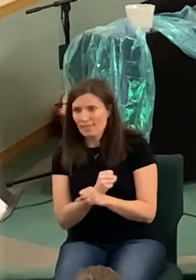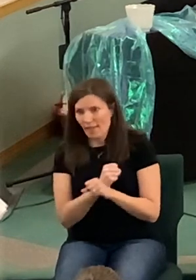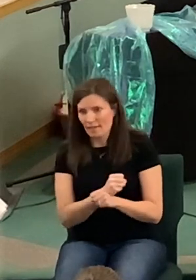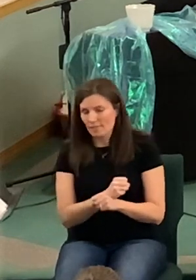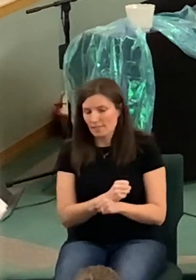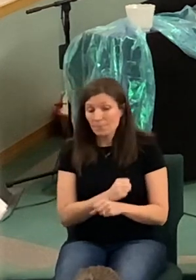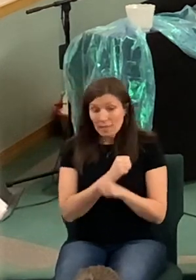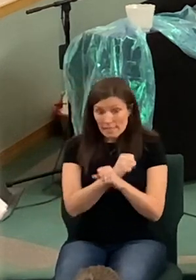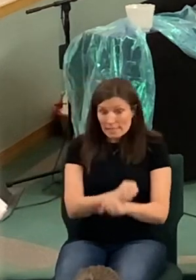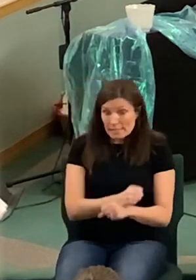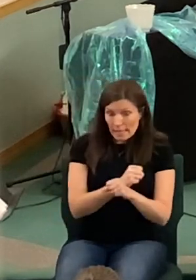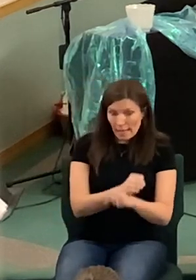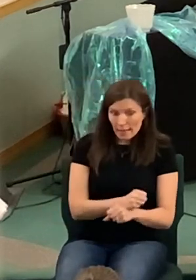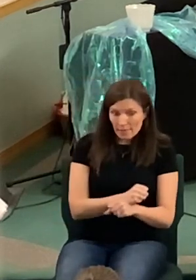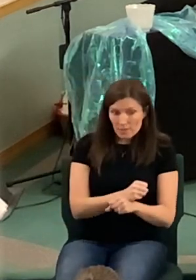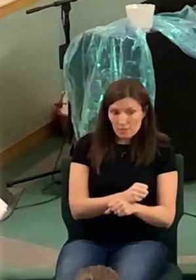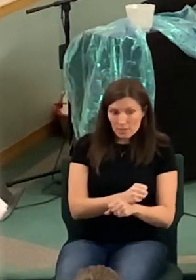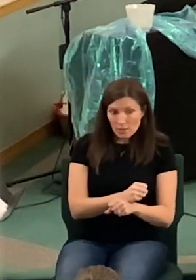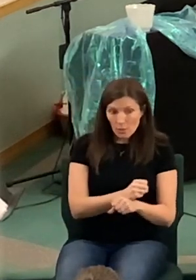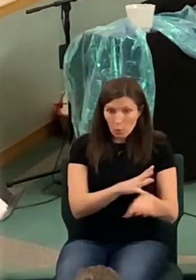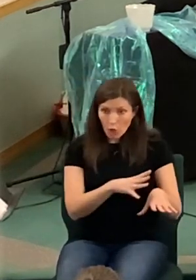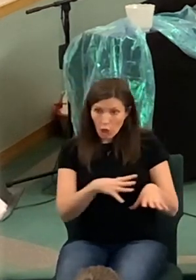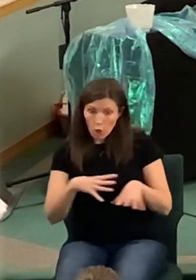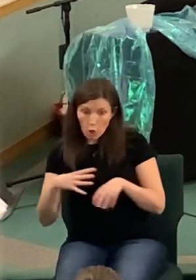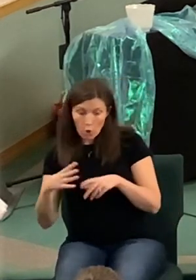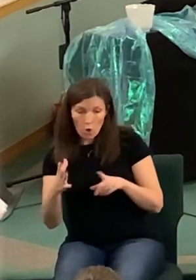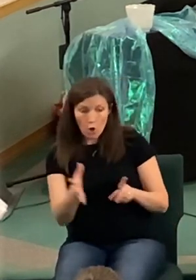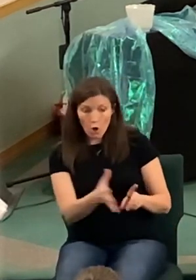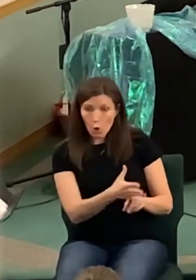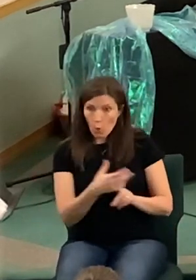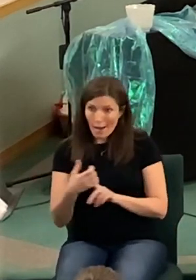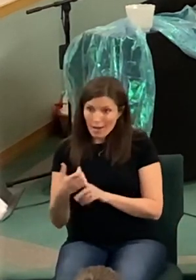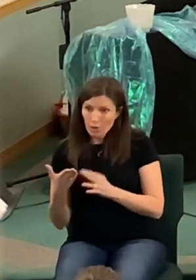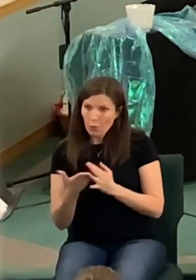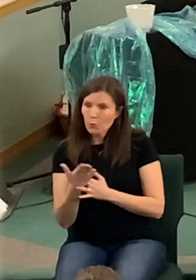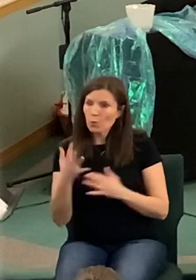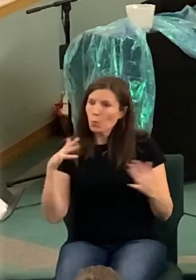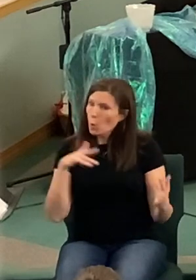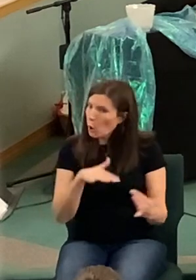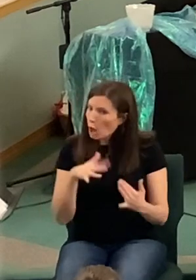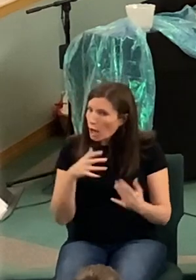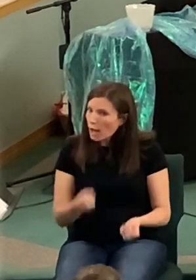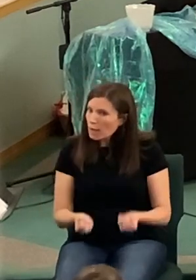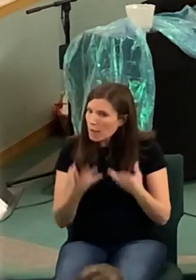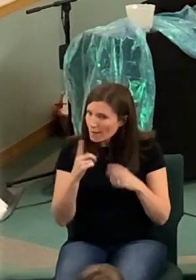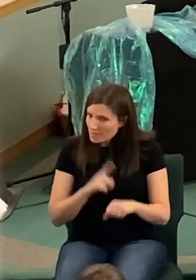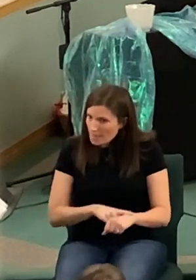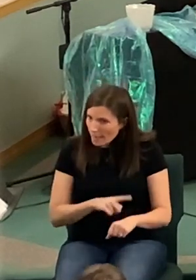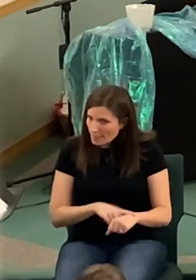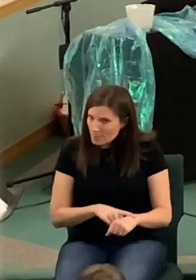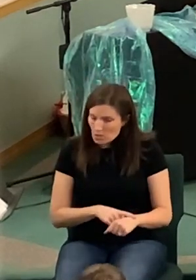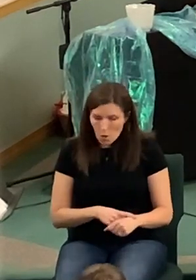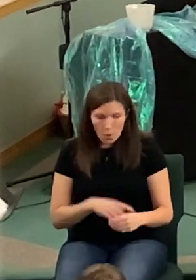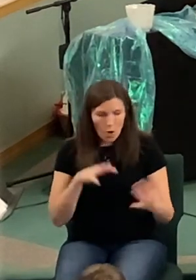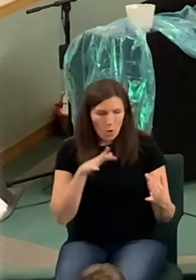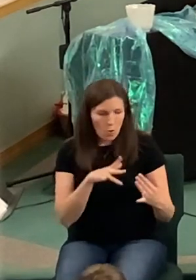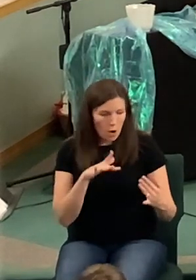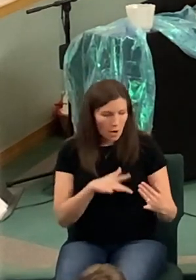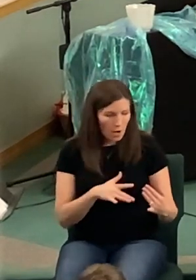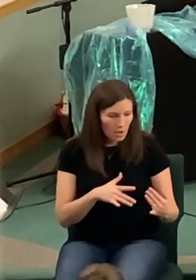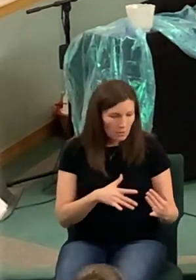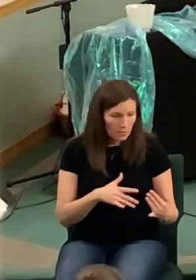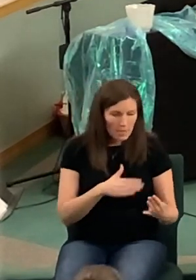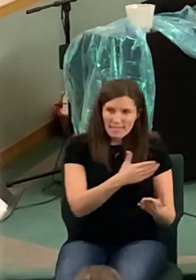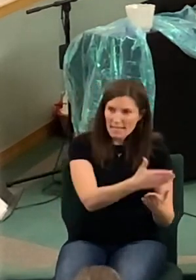commonly were acquired through warfare. When Rome would conquer a new nation or a new area, they would take a portion of those people